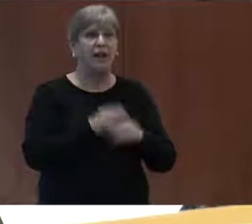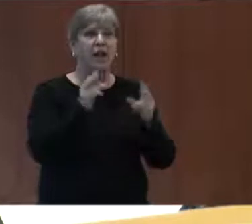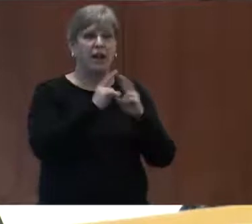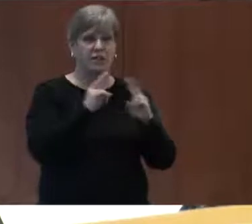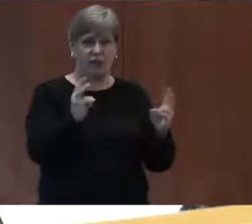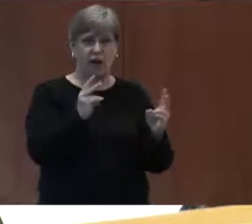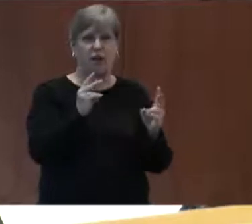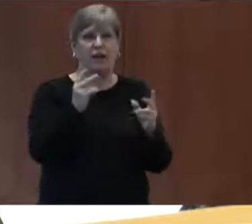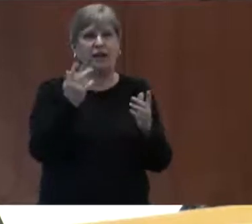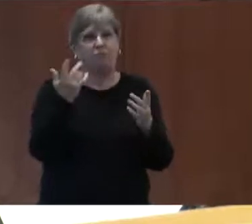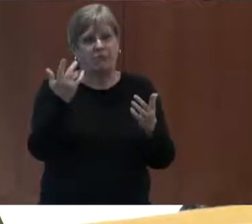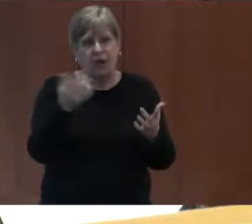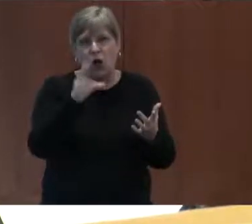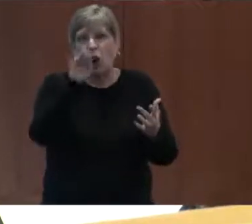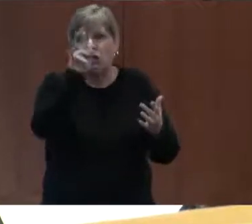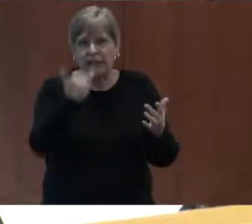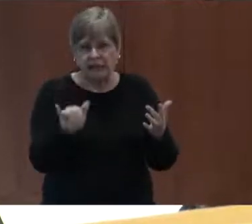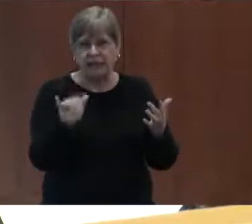costly